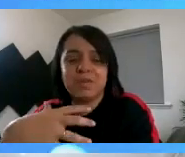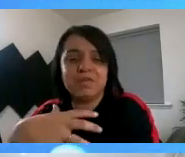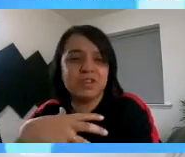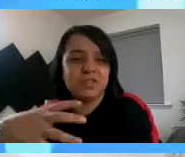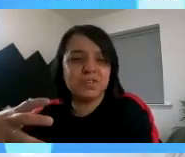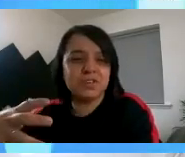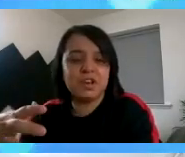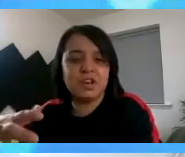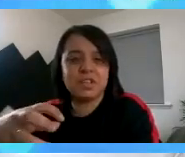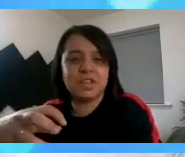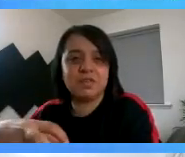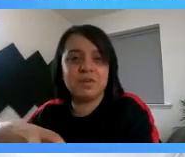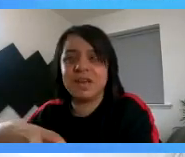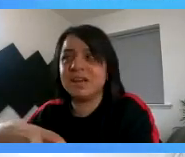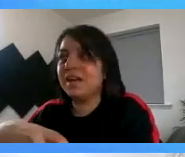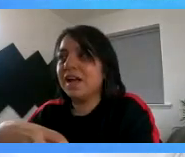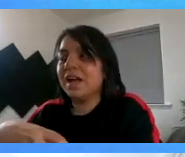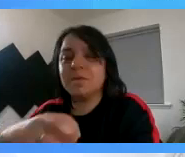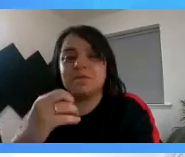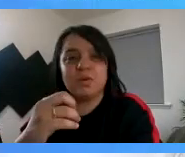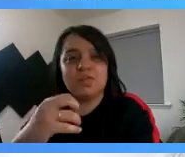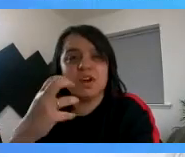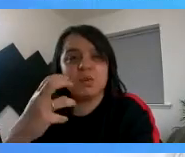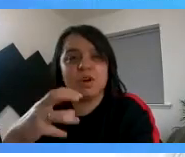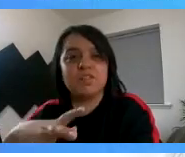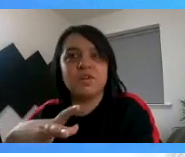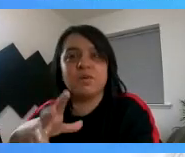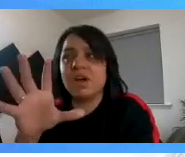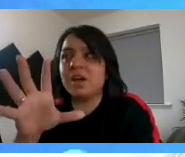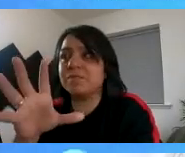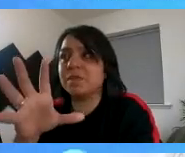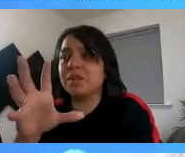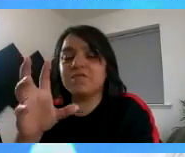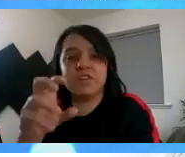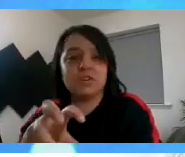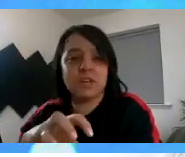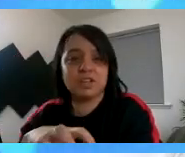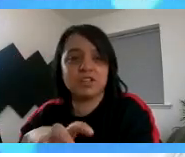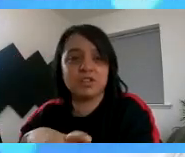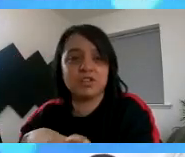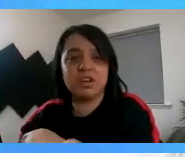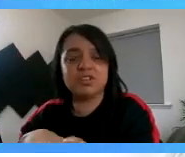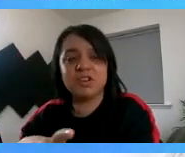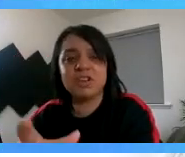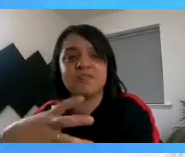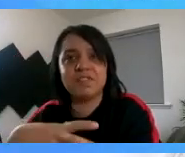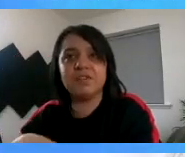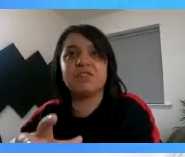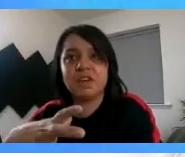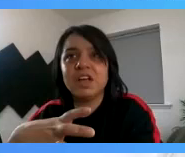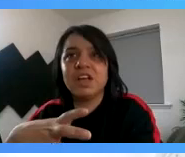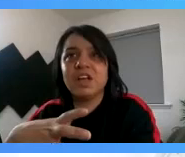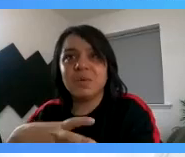about 40 to 50 dialects in the UK. So I've got quite a few videos that I can show you guys so you can get a feel